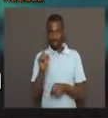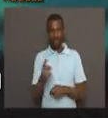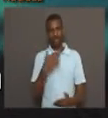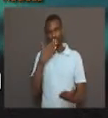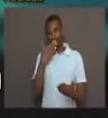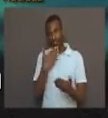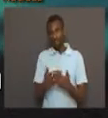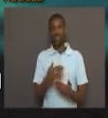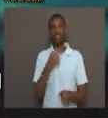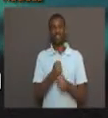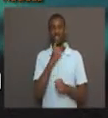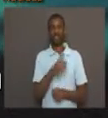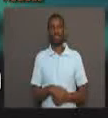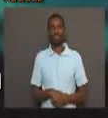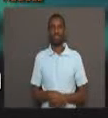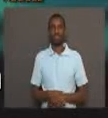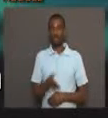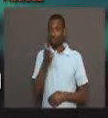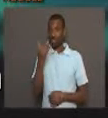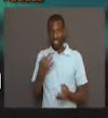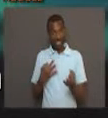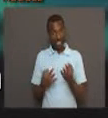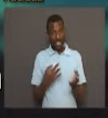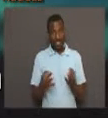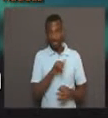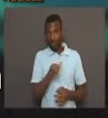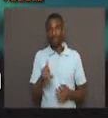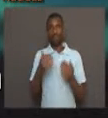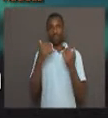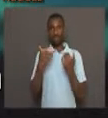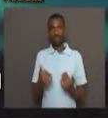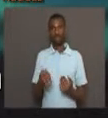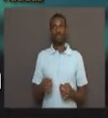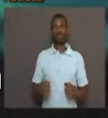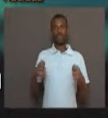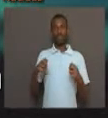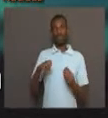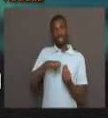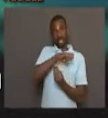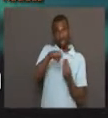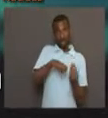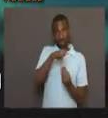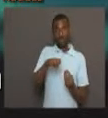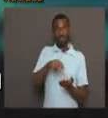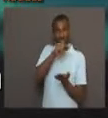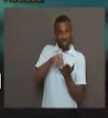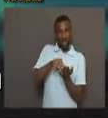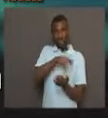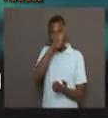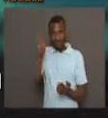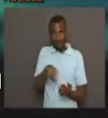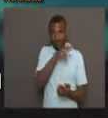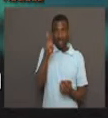As we mentioned before, the electrons orbiting the nucleus all have specific